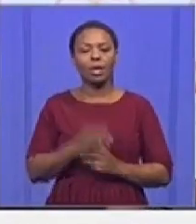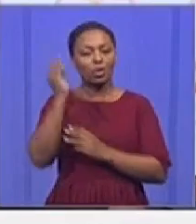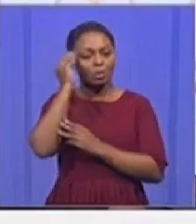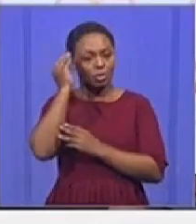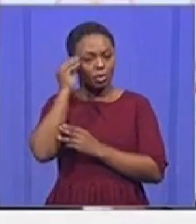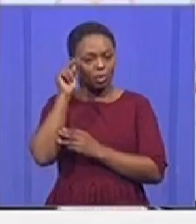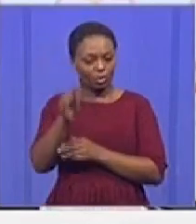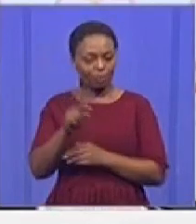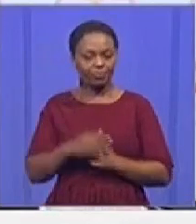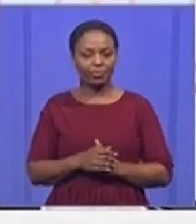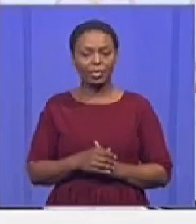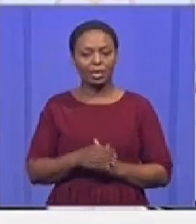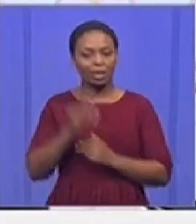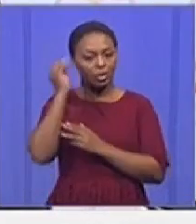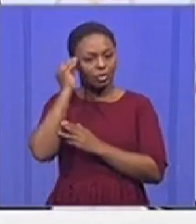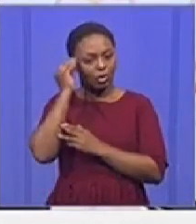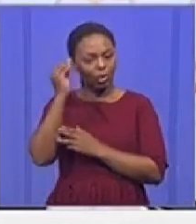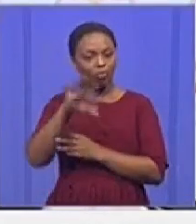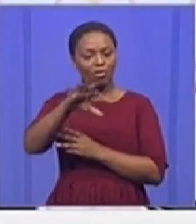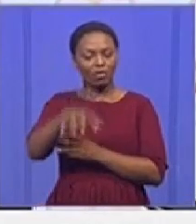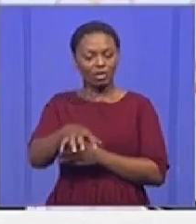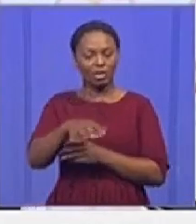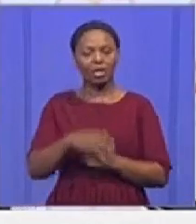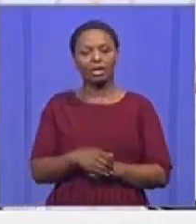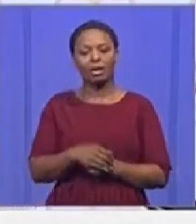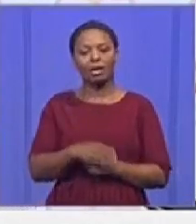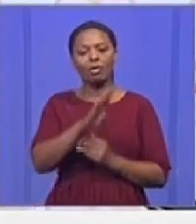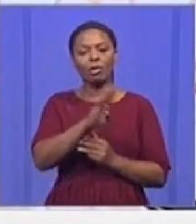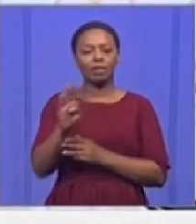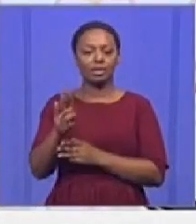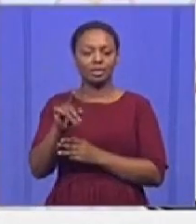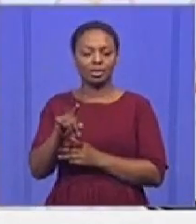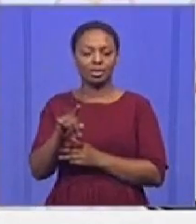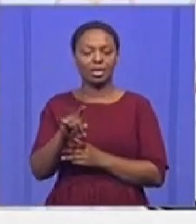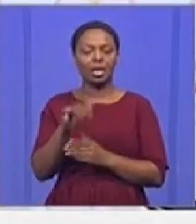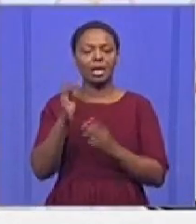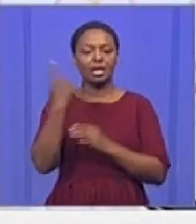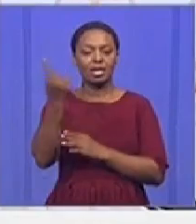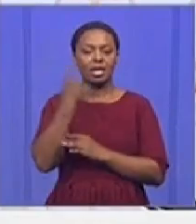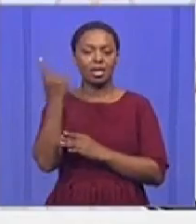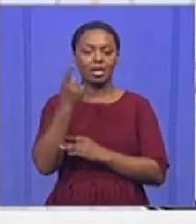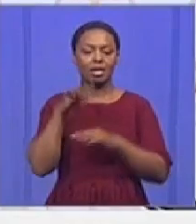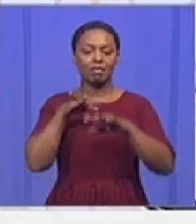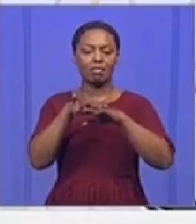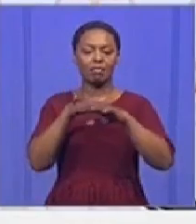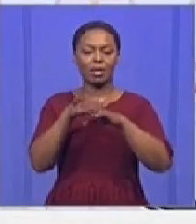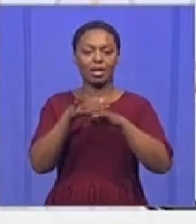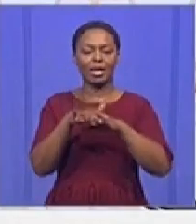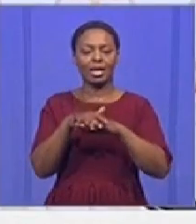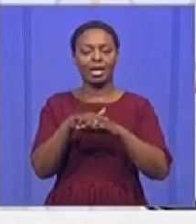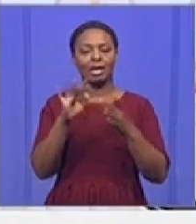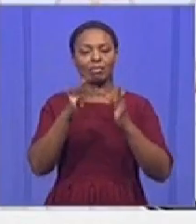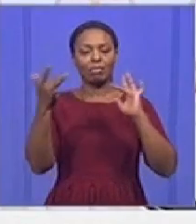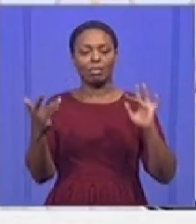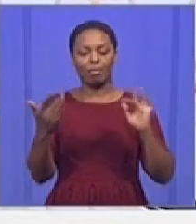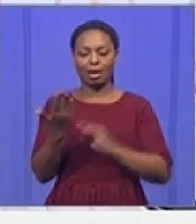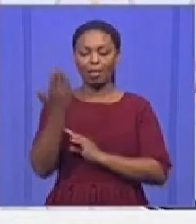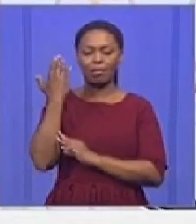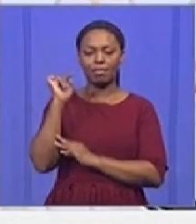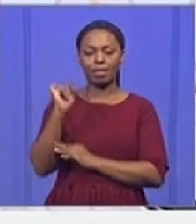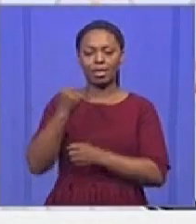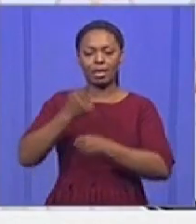that a provincial broadband network is a digital highway. In the past year, we